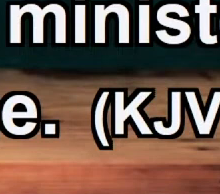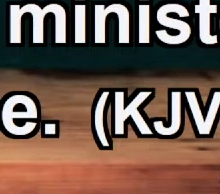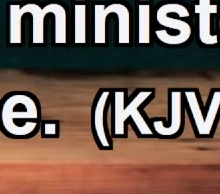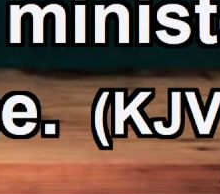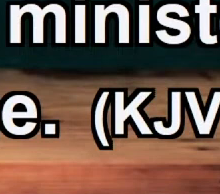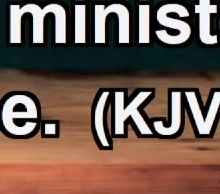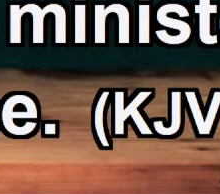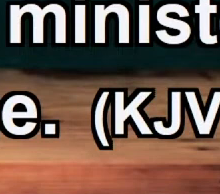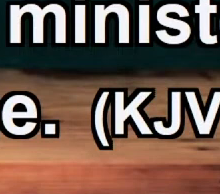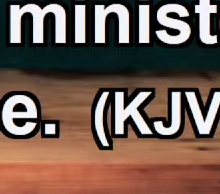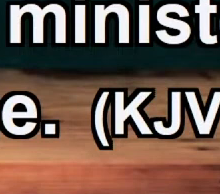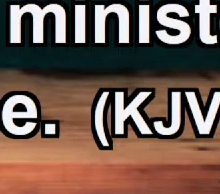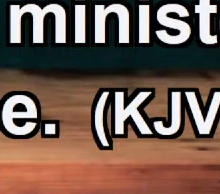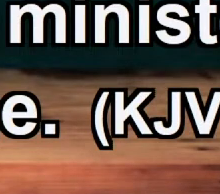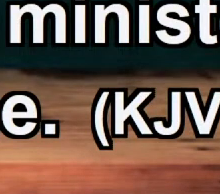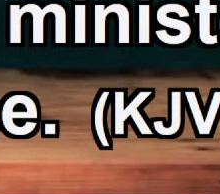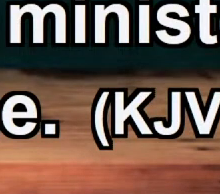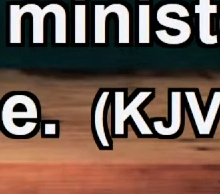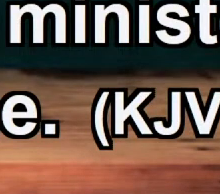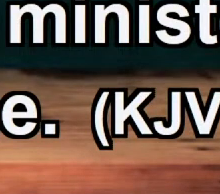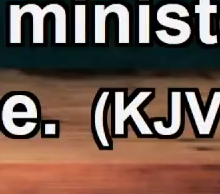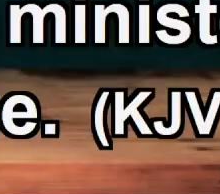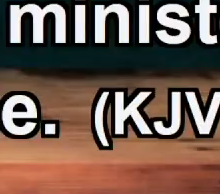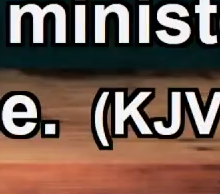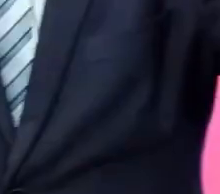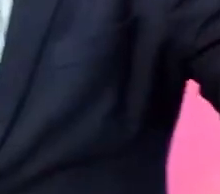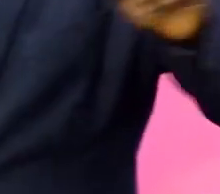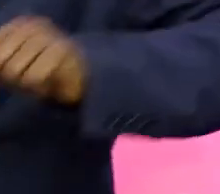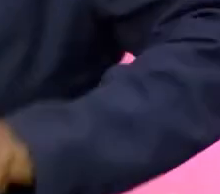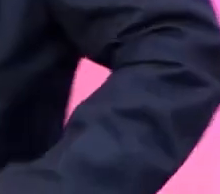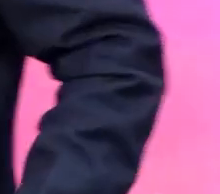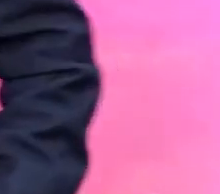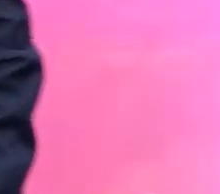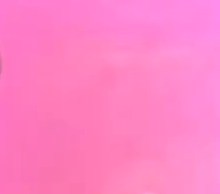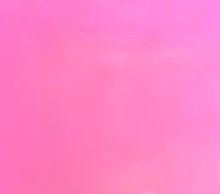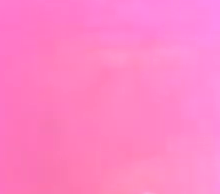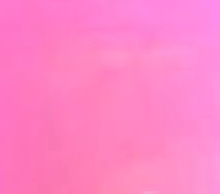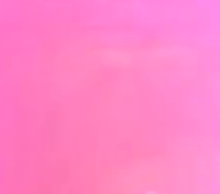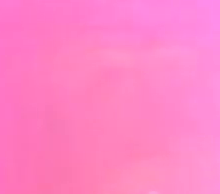priest. Who is the tailor of your nguo?